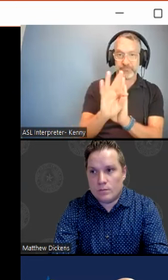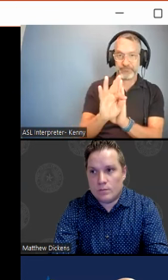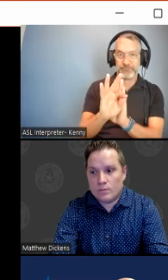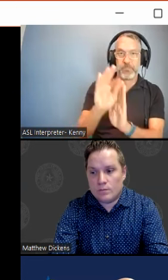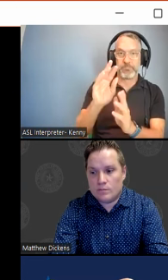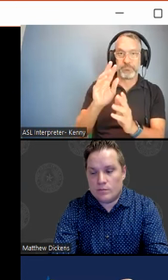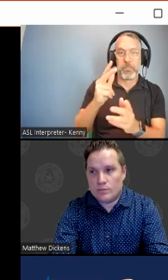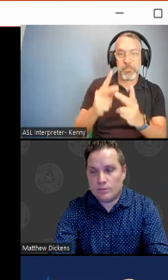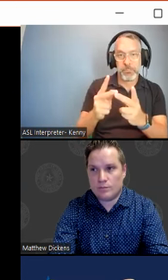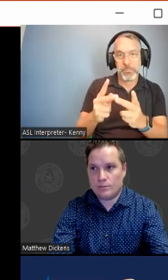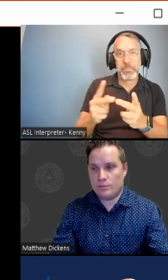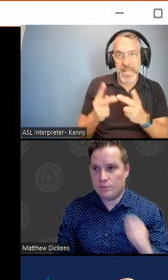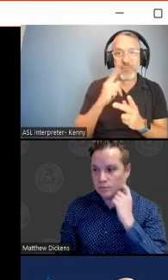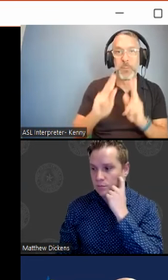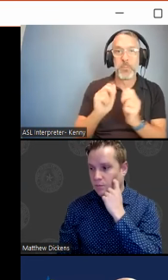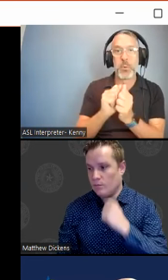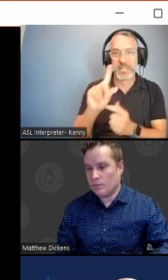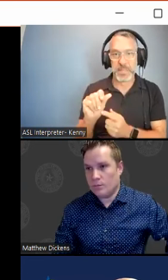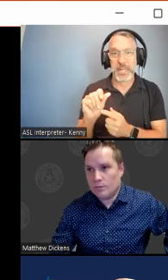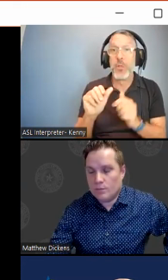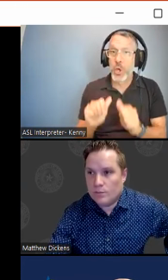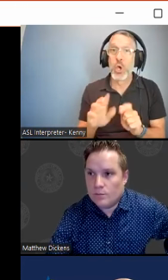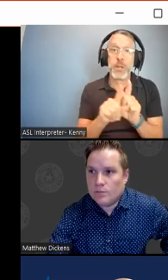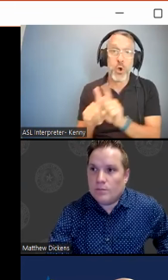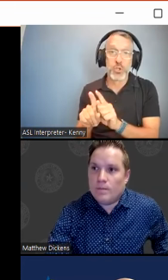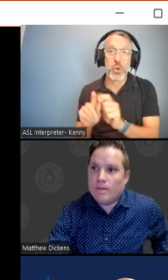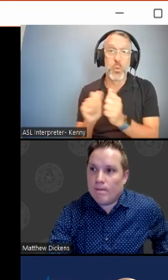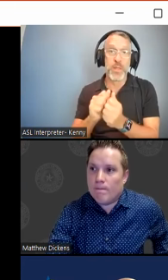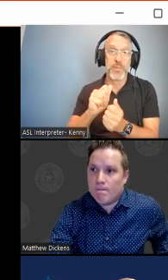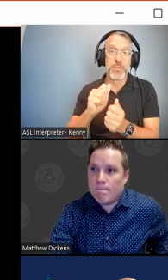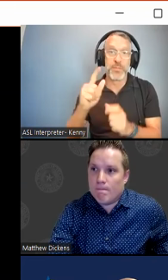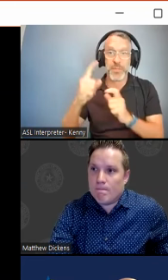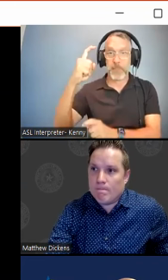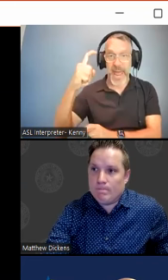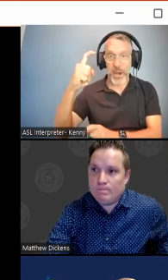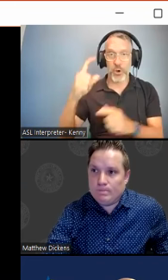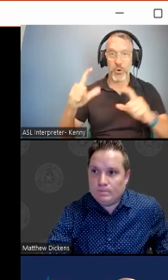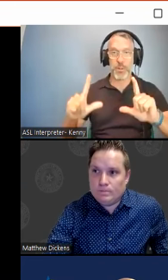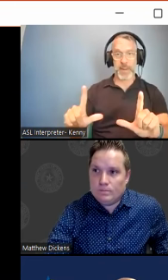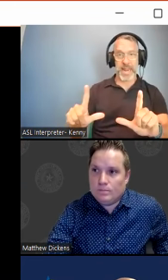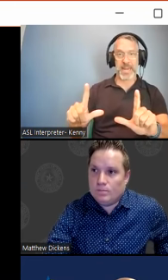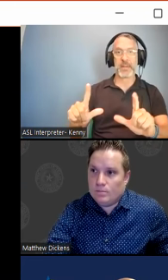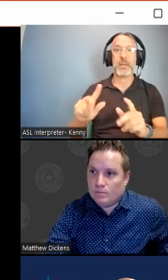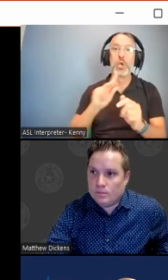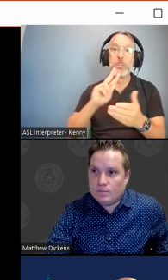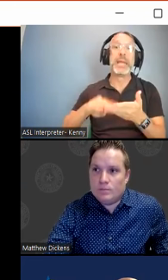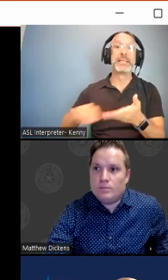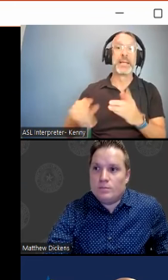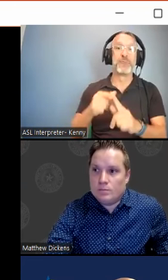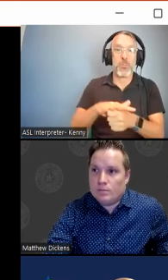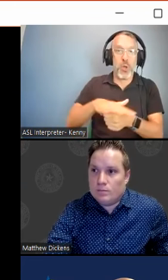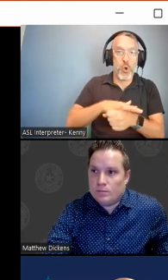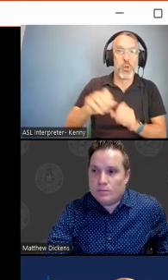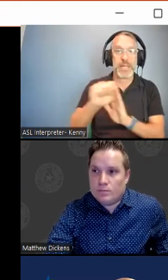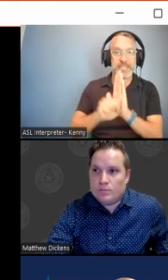with disabilities. And they could be also with the parking, the placard or the plate can be exempt from local and